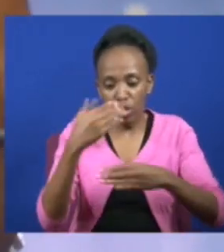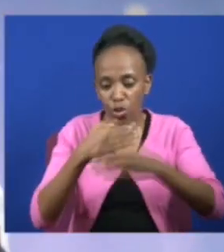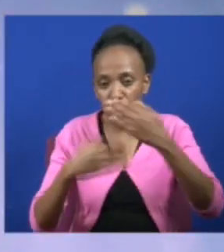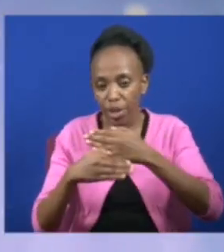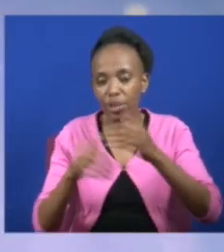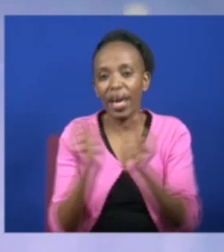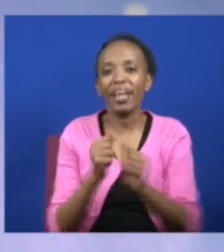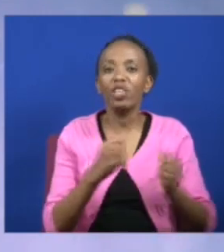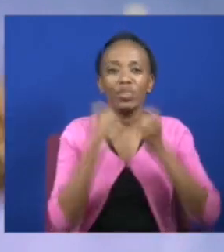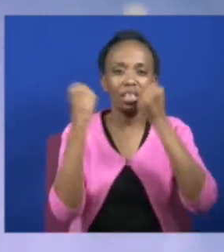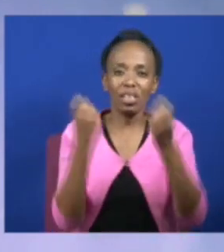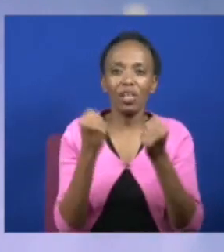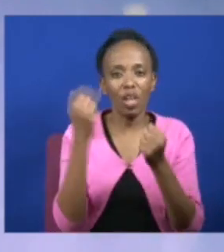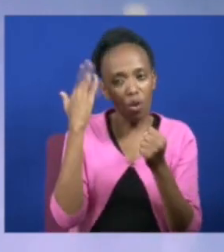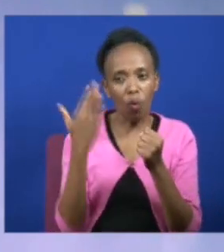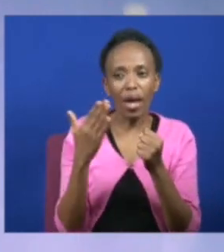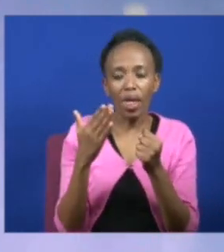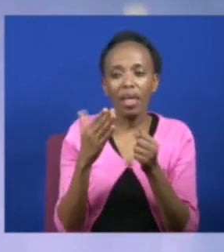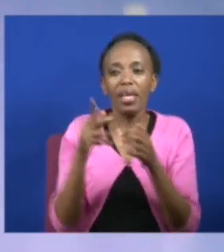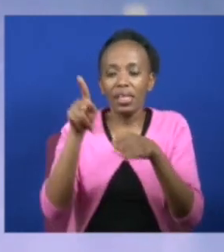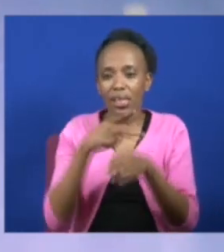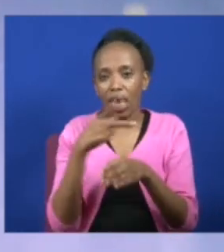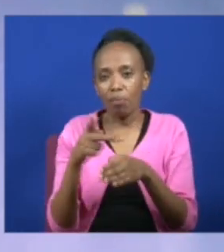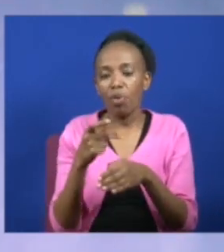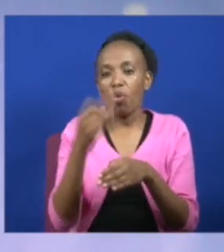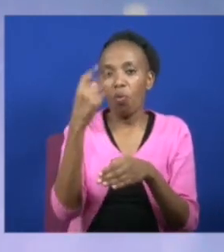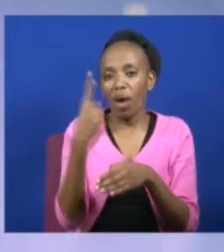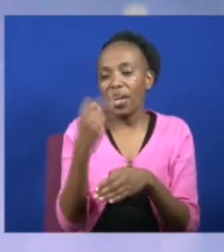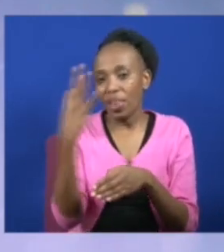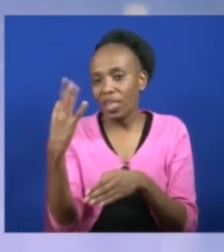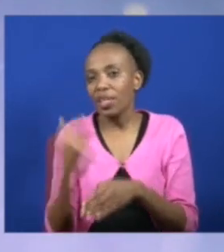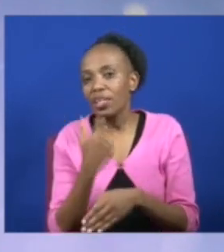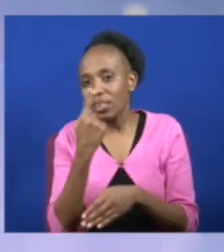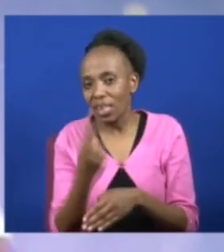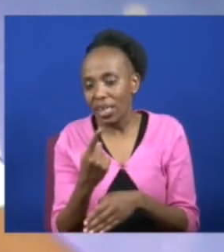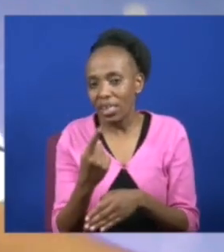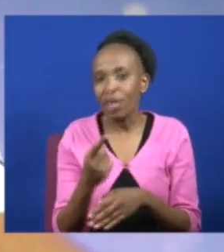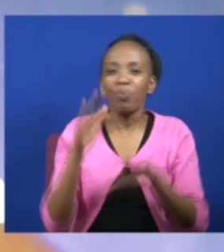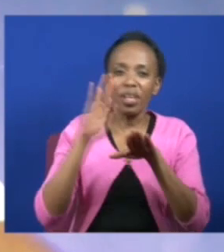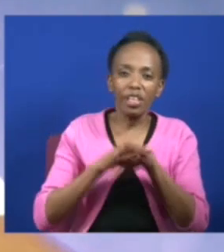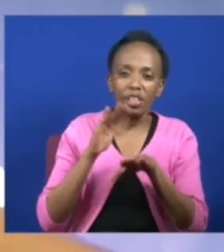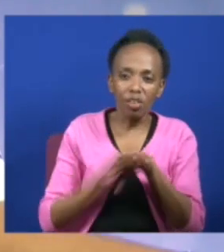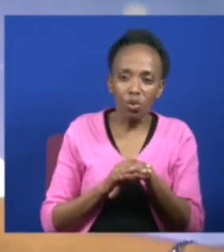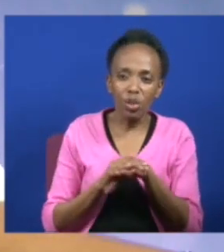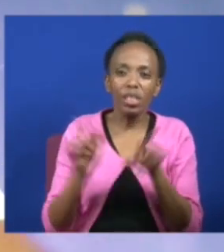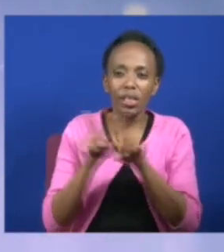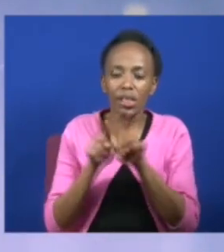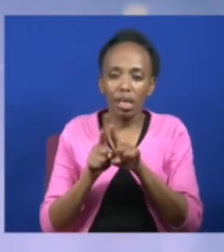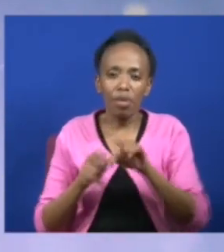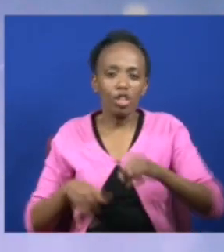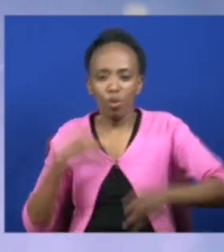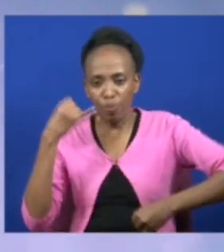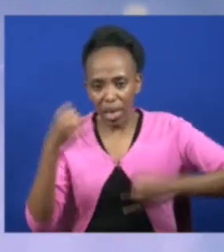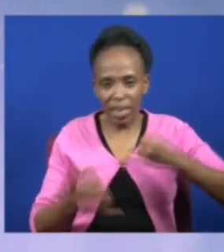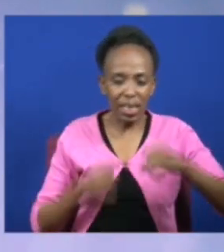we need to strengthen them. Because Psalm 133 tells us, it is good and it is